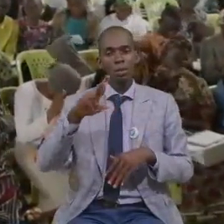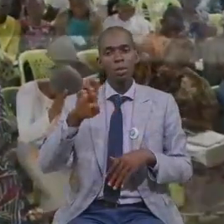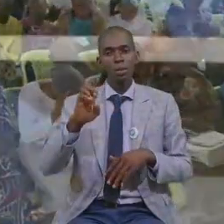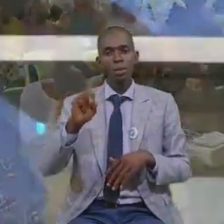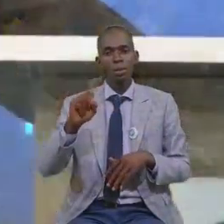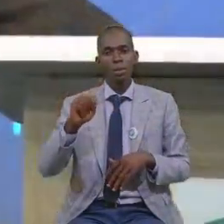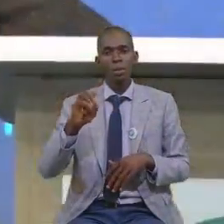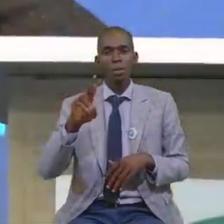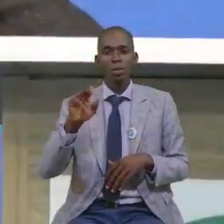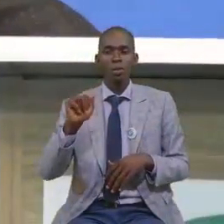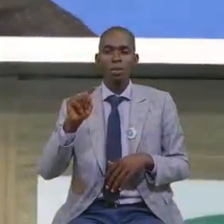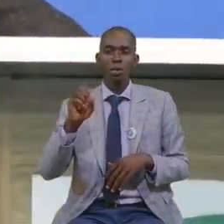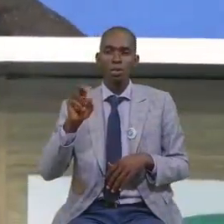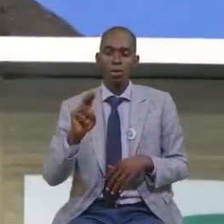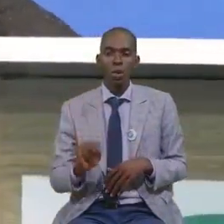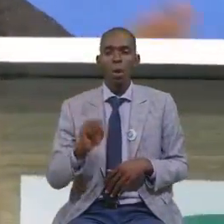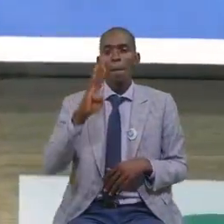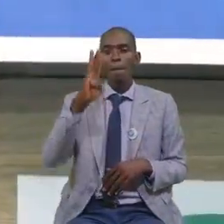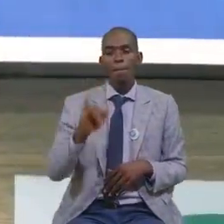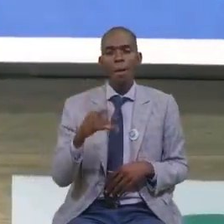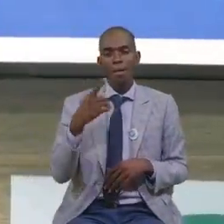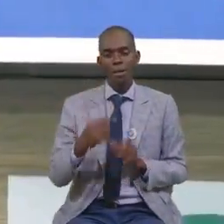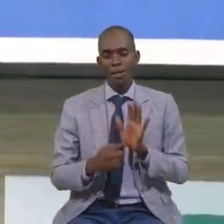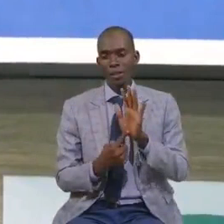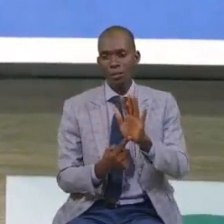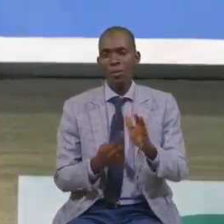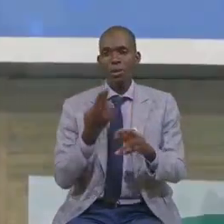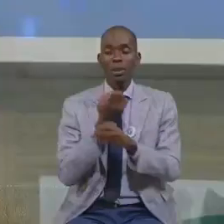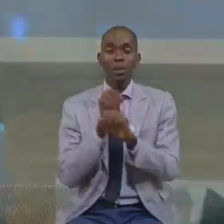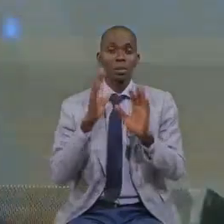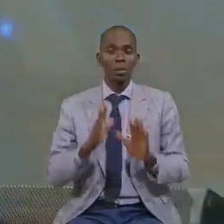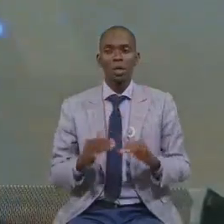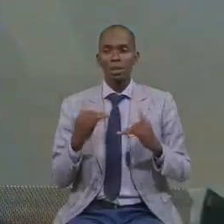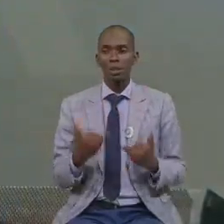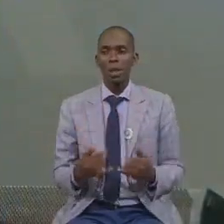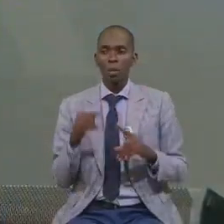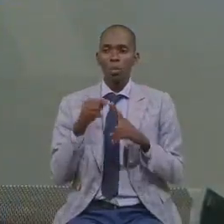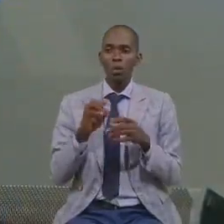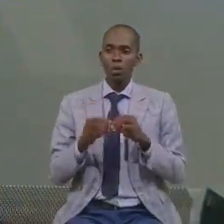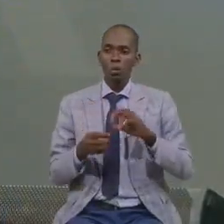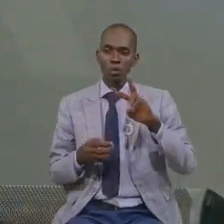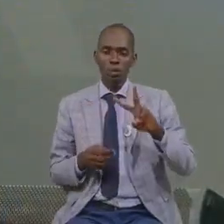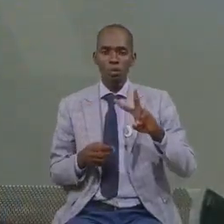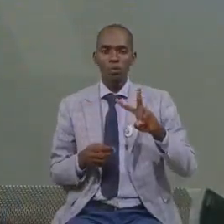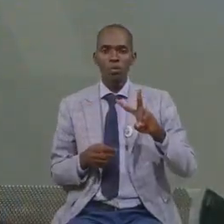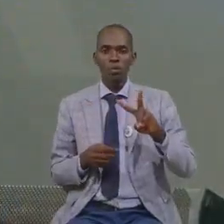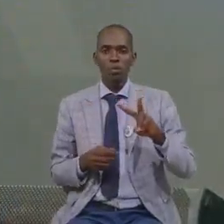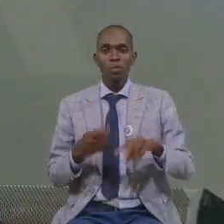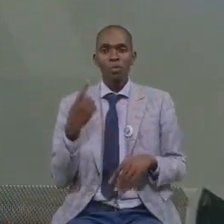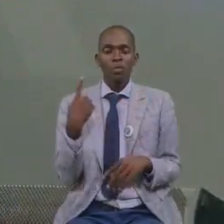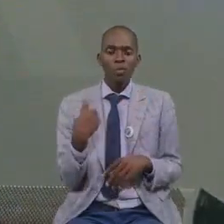the revealed Redeemer. We're coming to number two. Number two is the